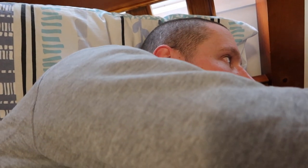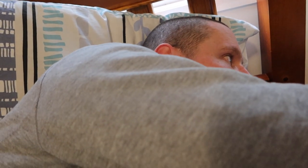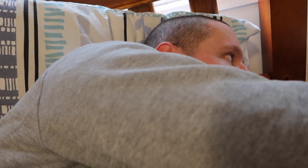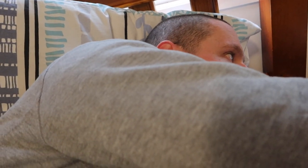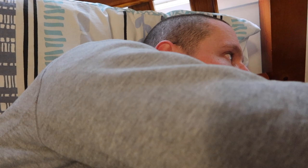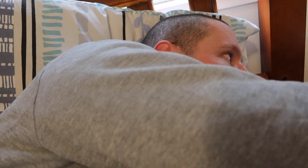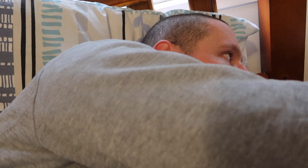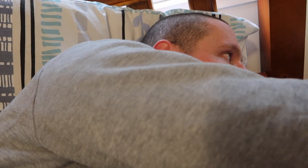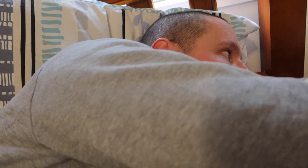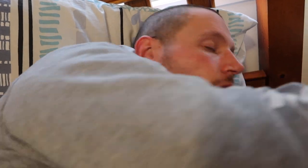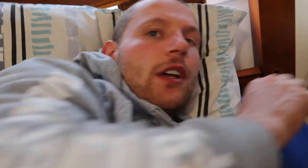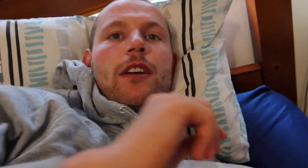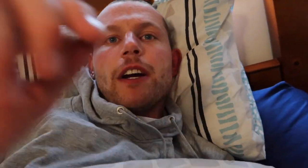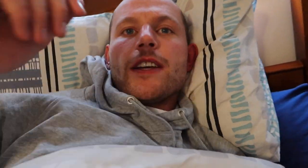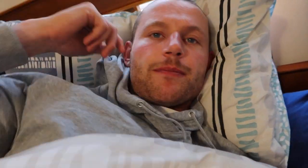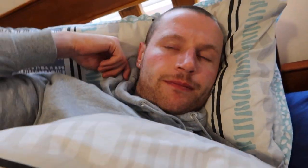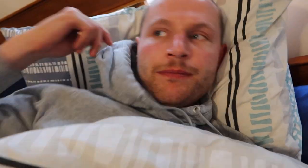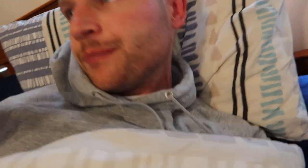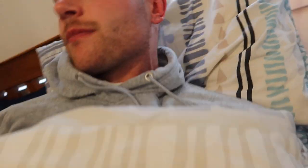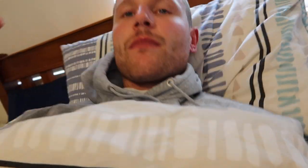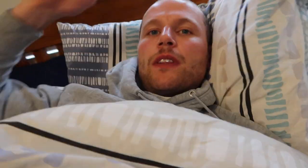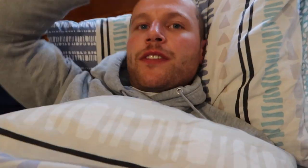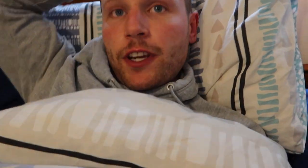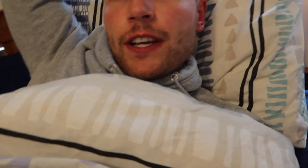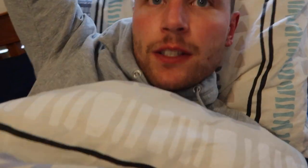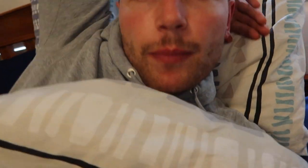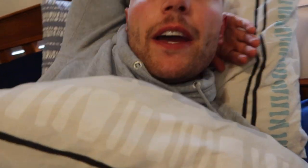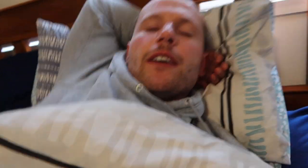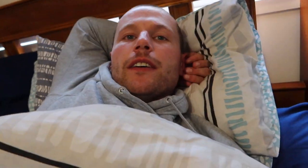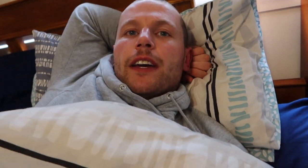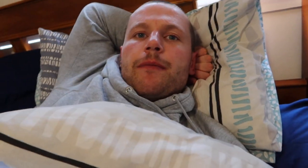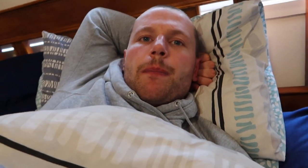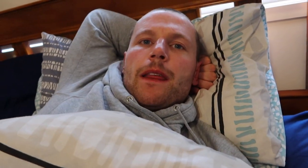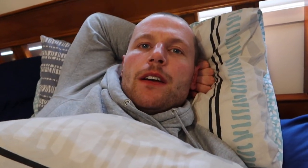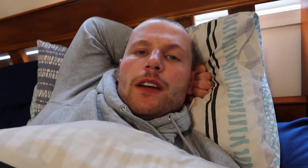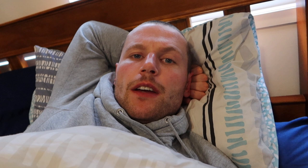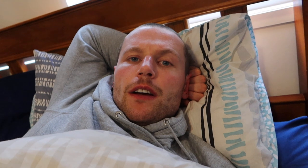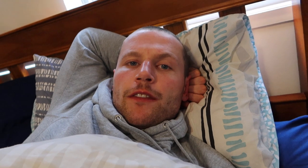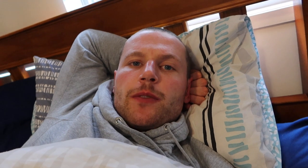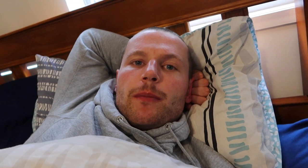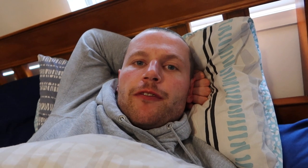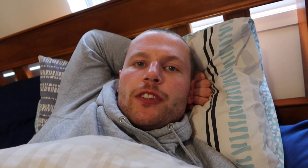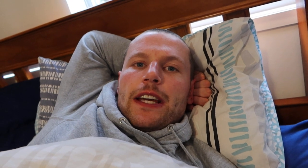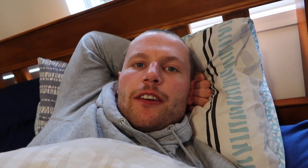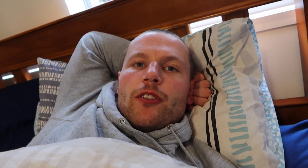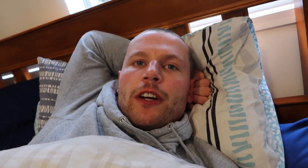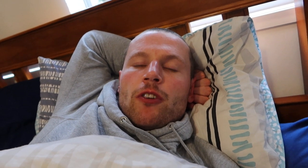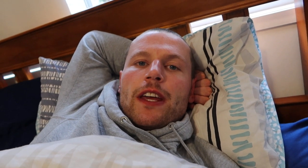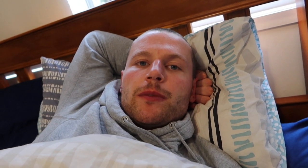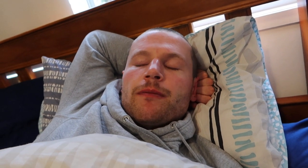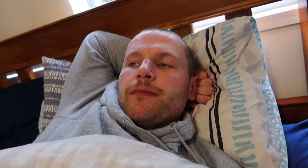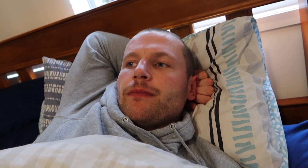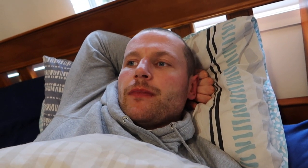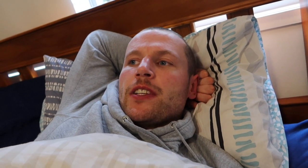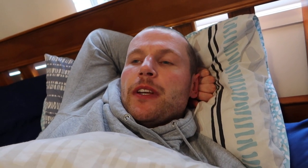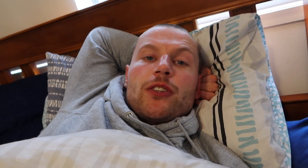Turn on Bluetooth and scan. Right, guys, this video needs to be made, okay? I've just spent my first day here in